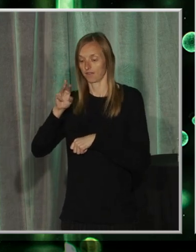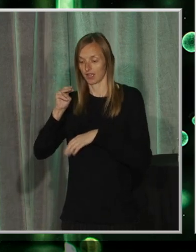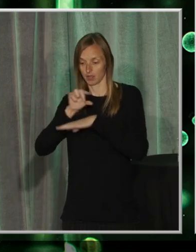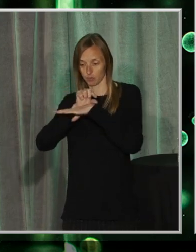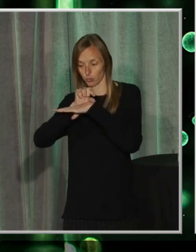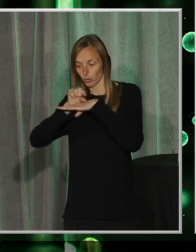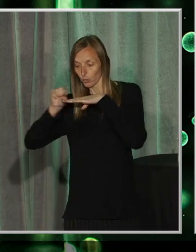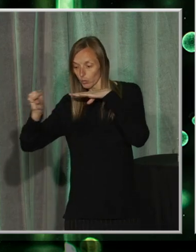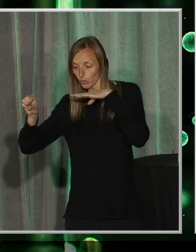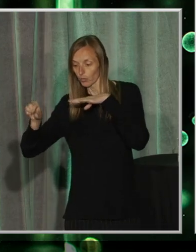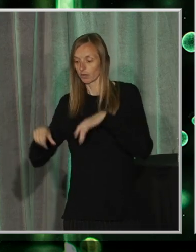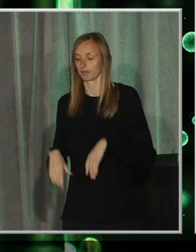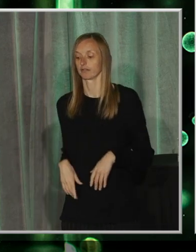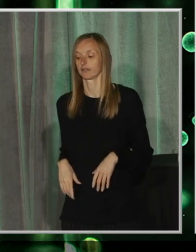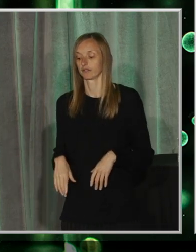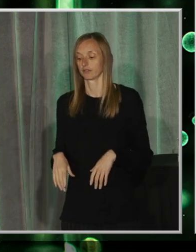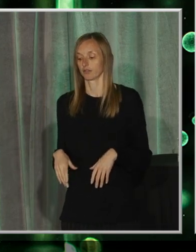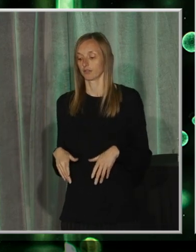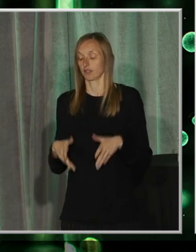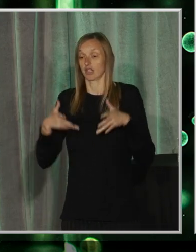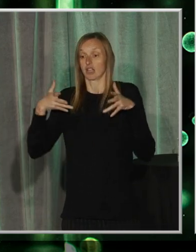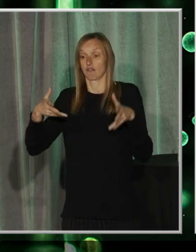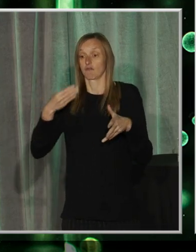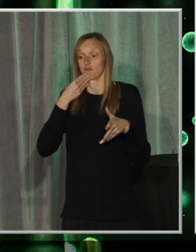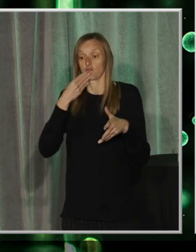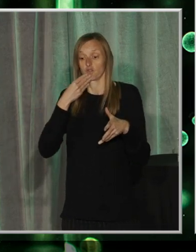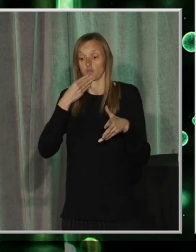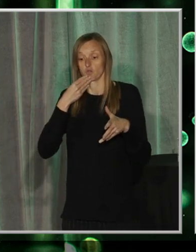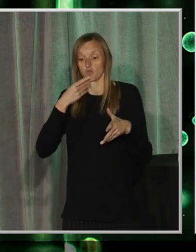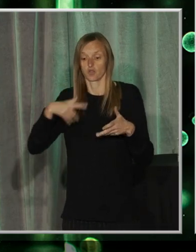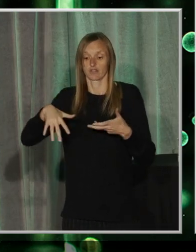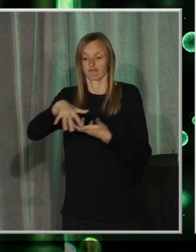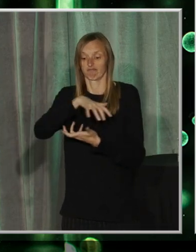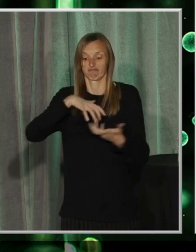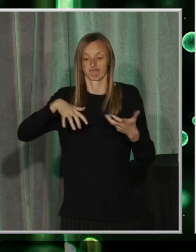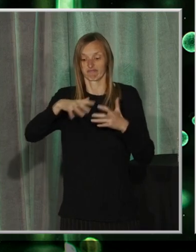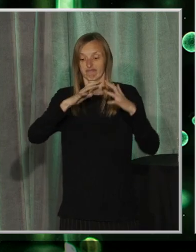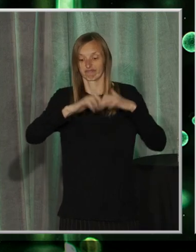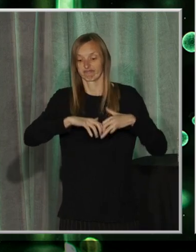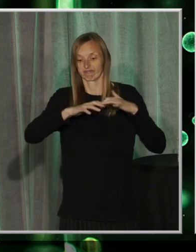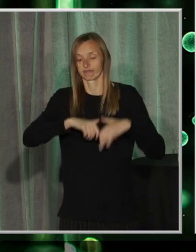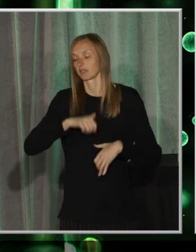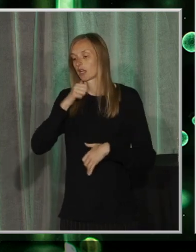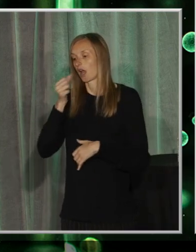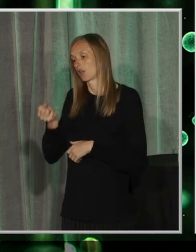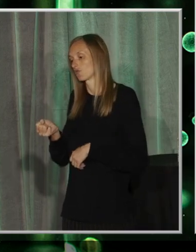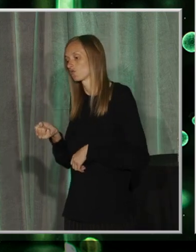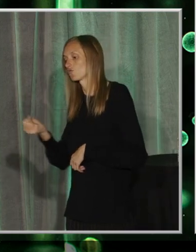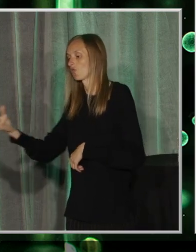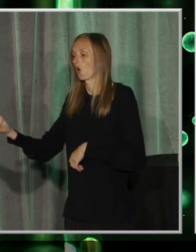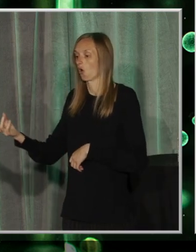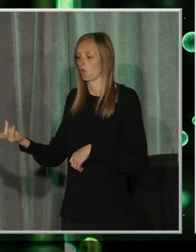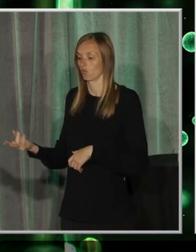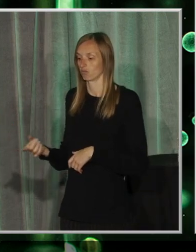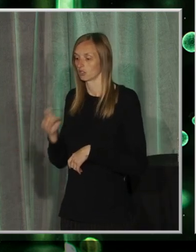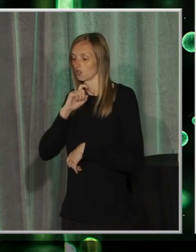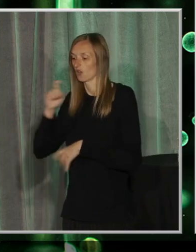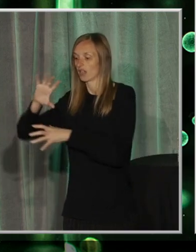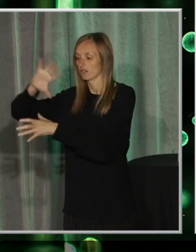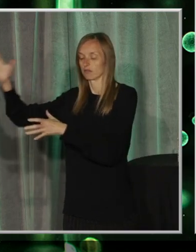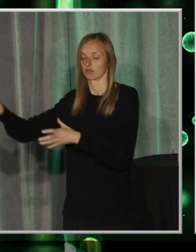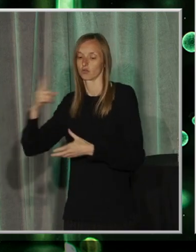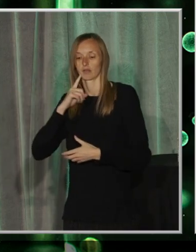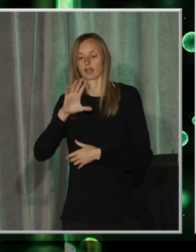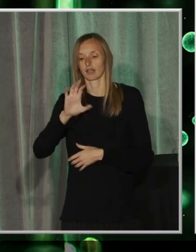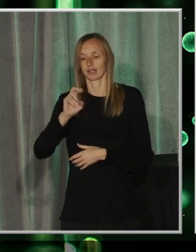then we'll be composting leftover food waste instead of dumping those wastes or into garbages and whatever.